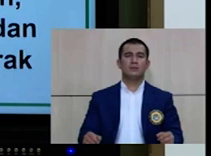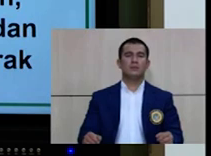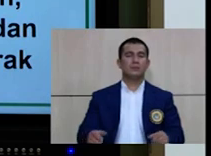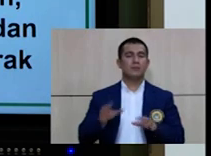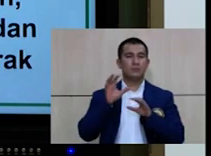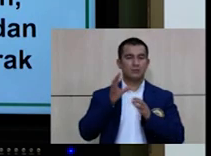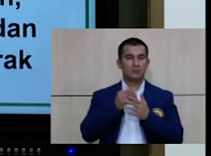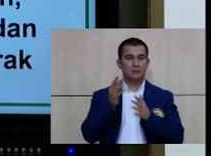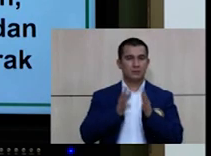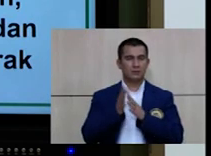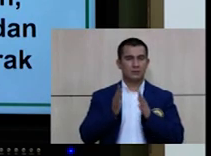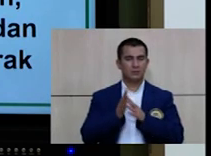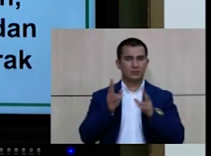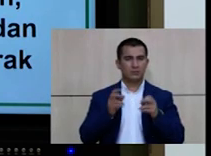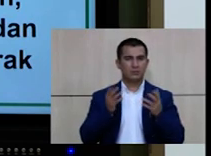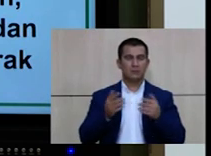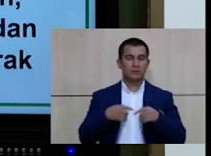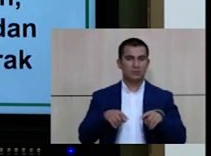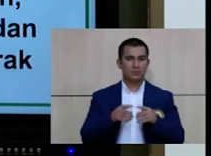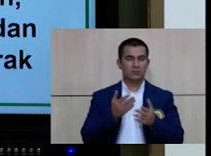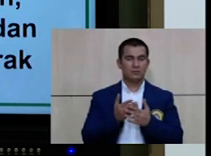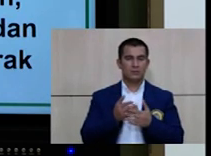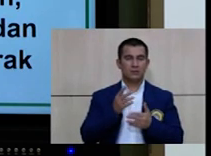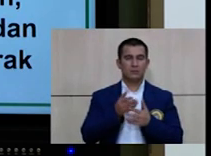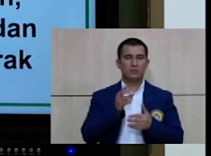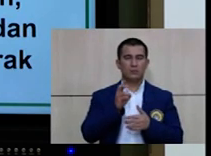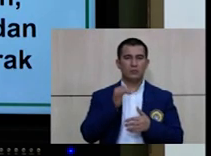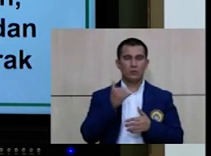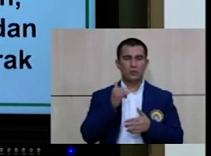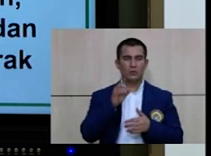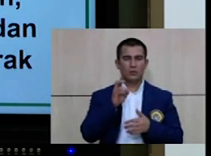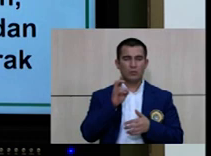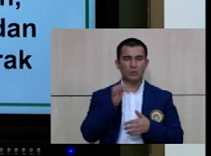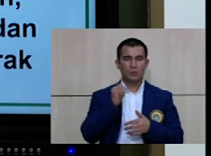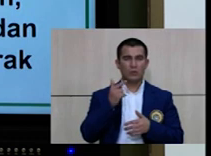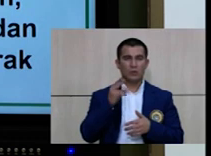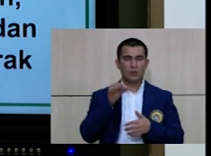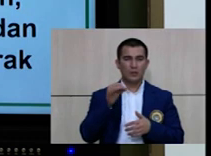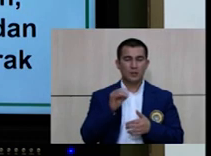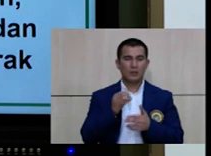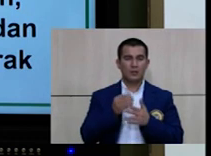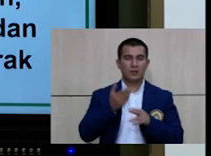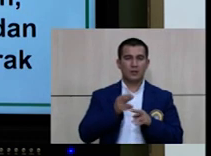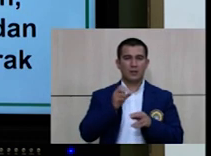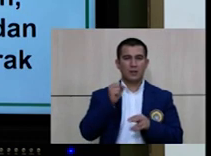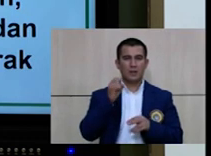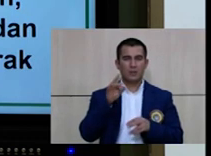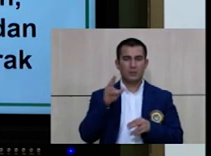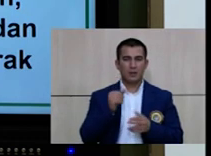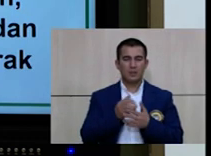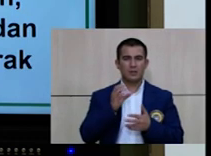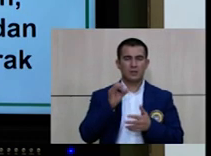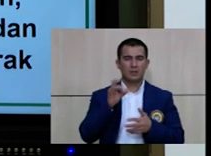Tog' o'simliklari. Bularga bug'doyiq, javdar, tupchoq, yovvoyi arpa,